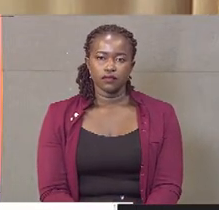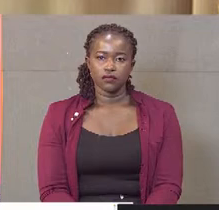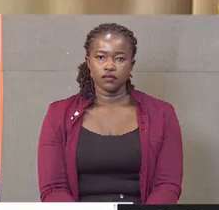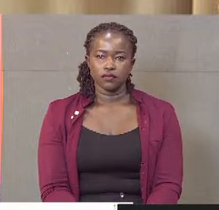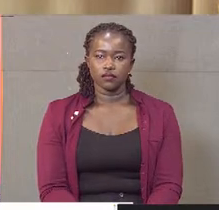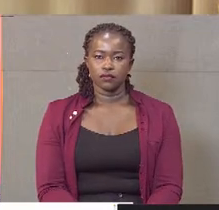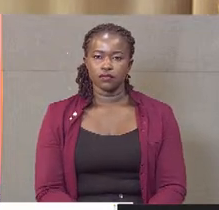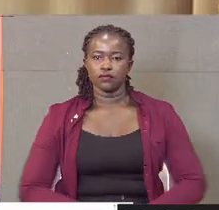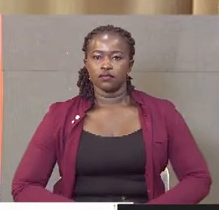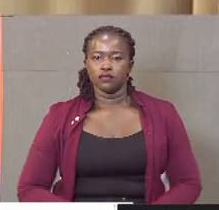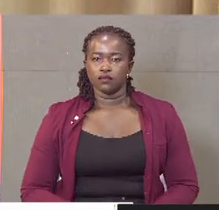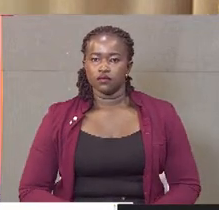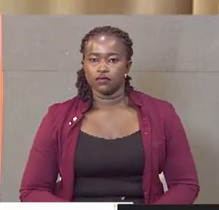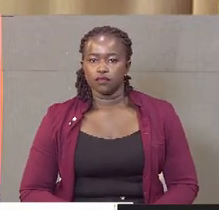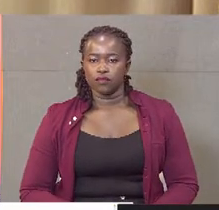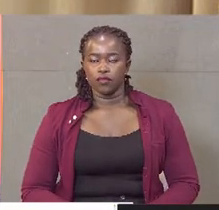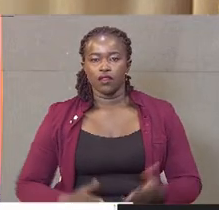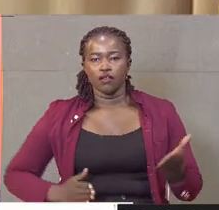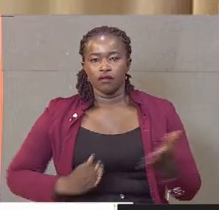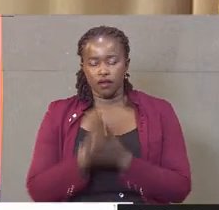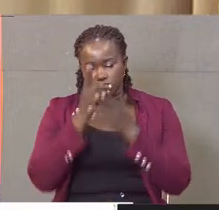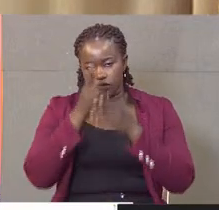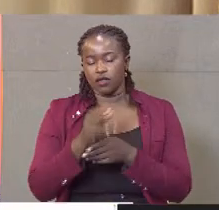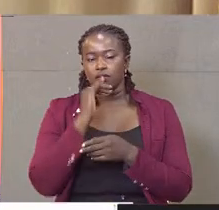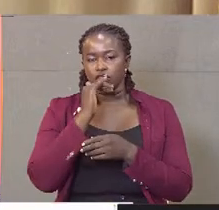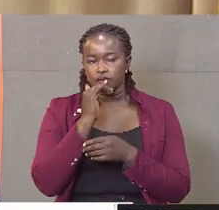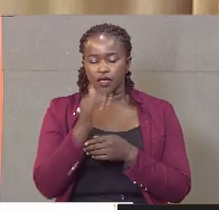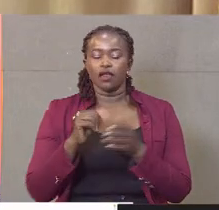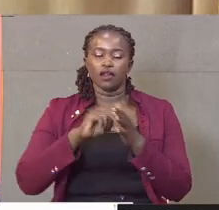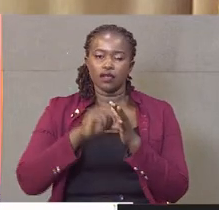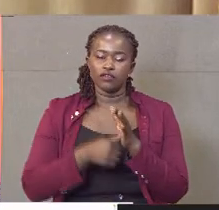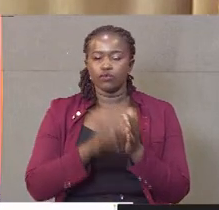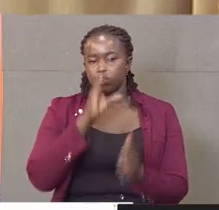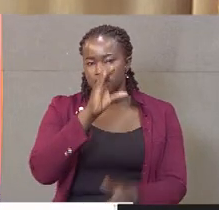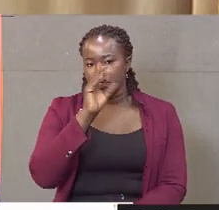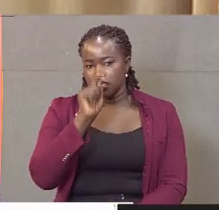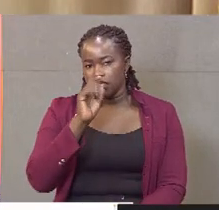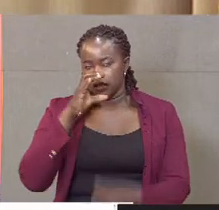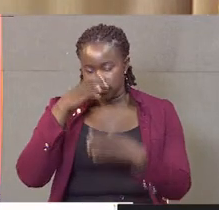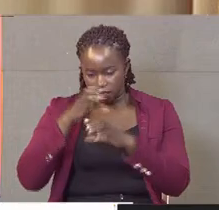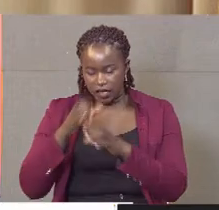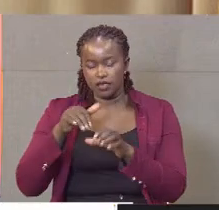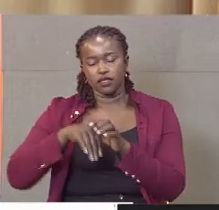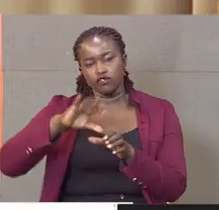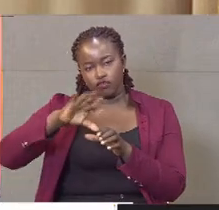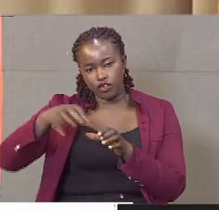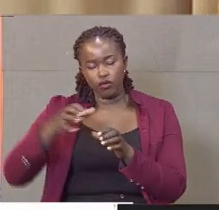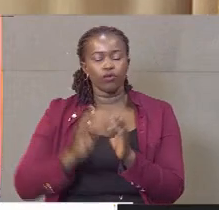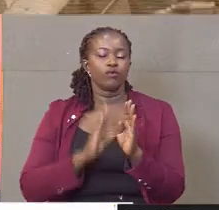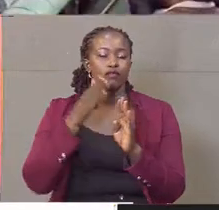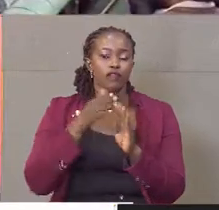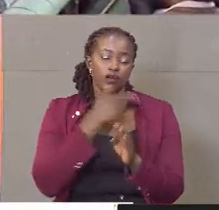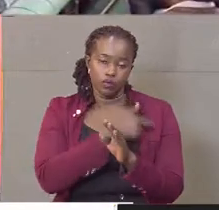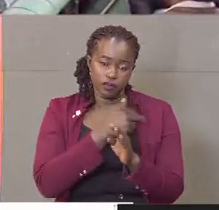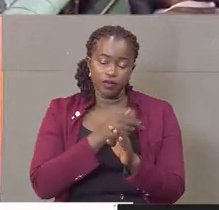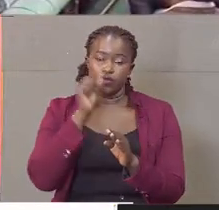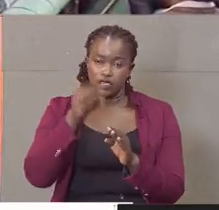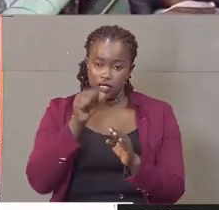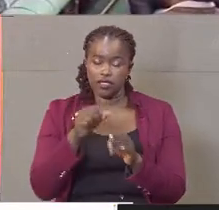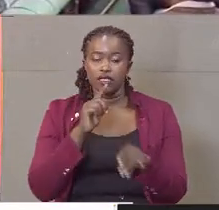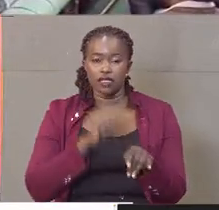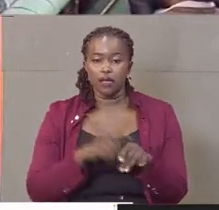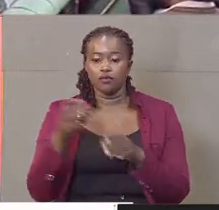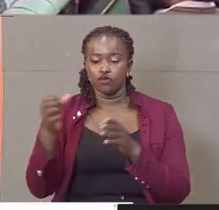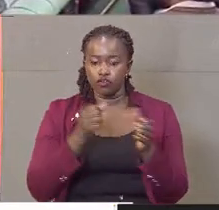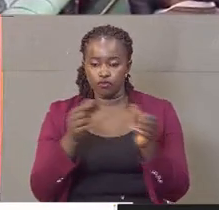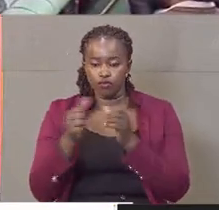Right, Honorable Speaker, on the issue of CT scans in regional referral hospitals, yes, as we recruit the